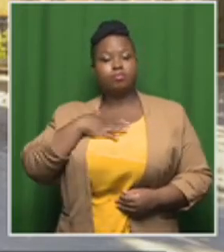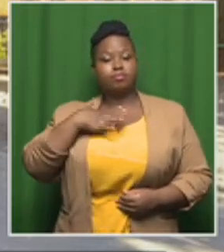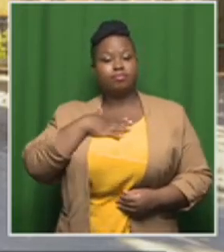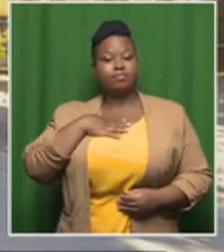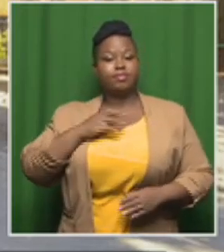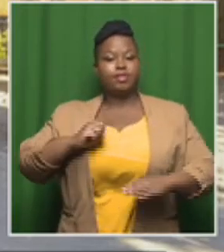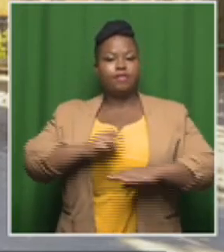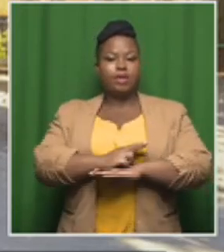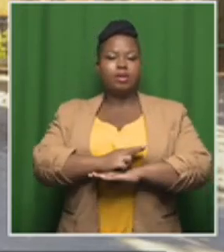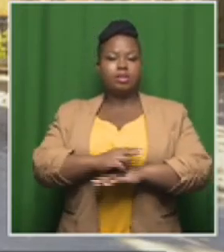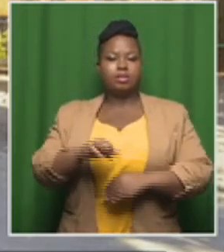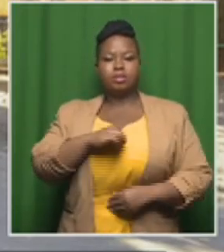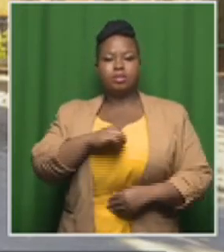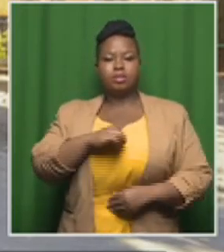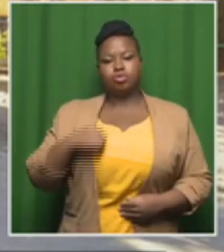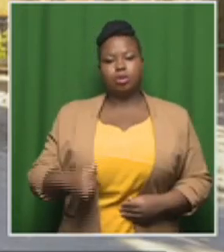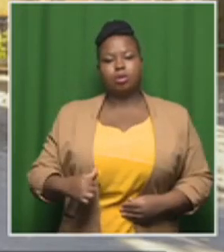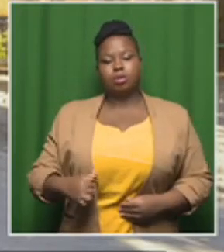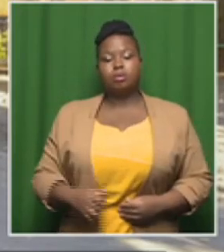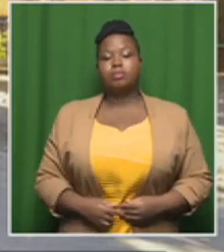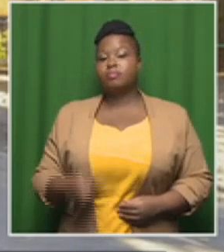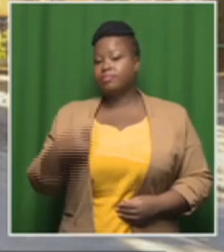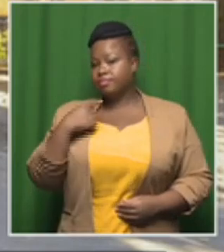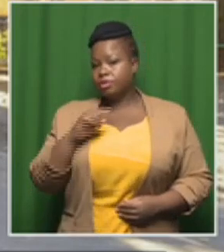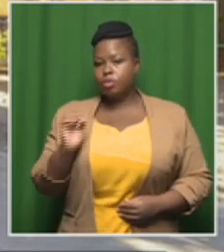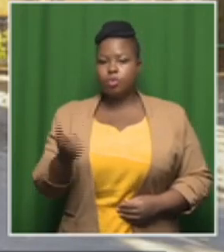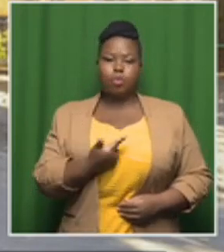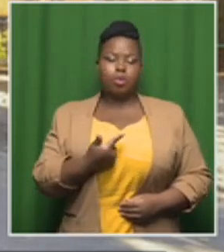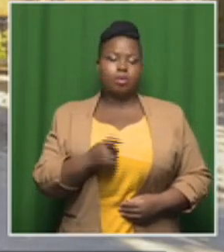virus outbreak in China, and urging